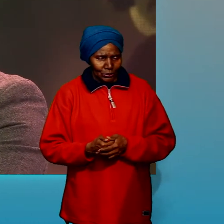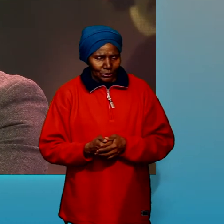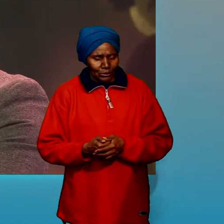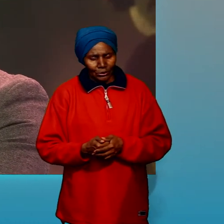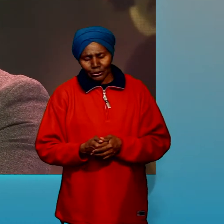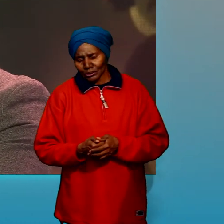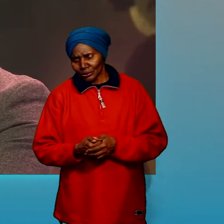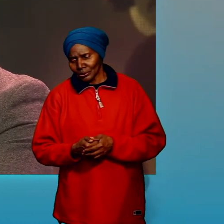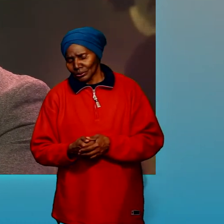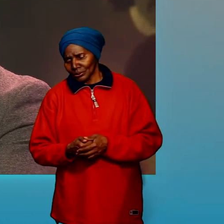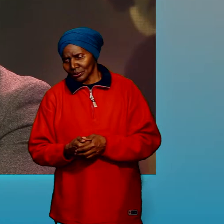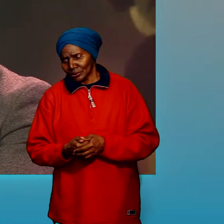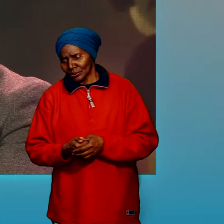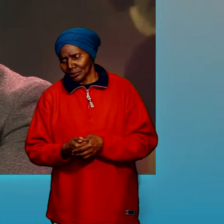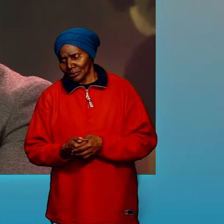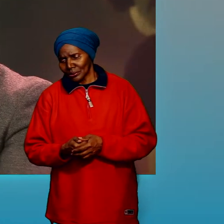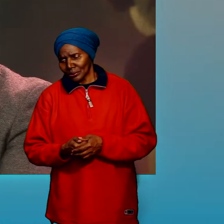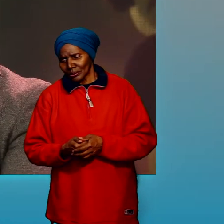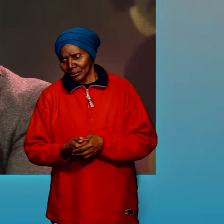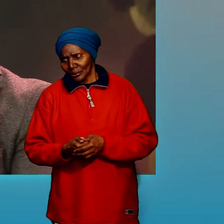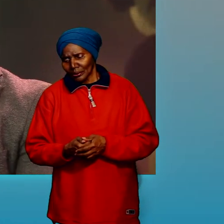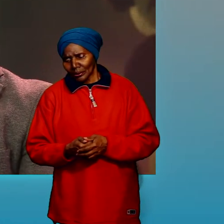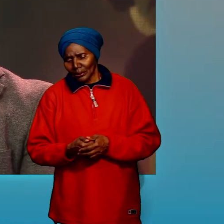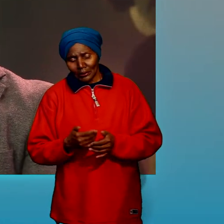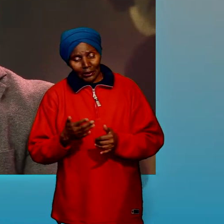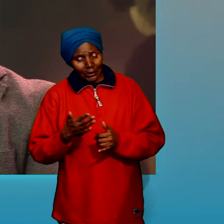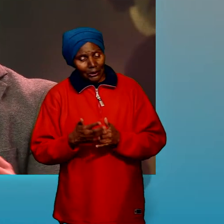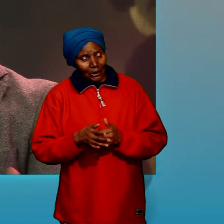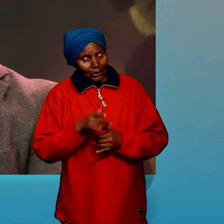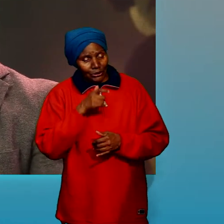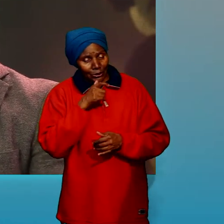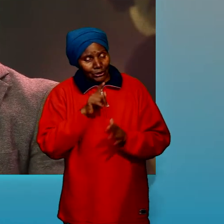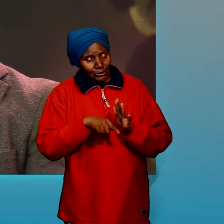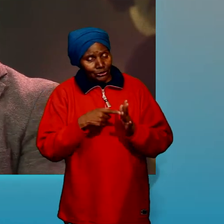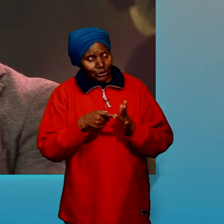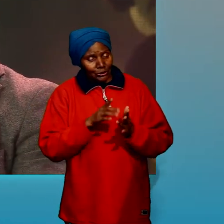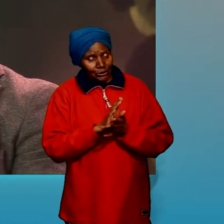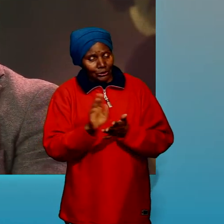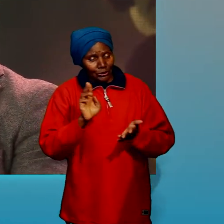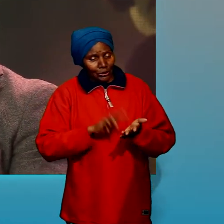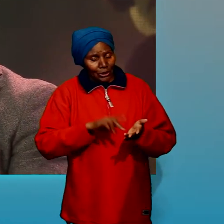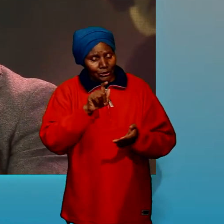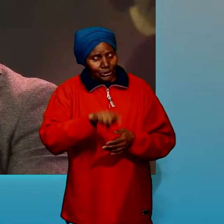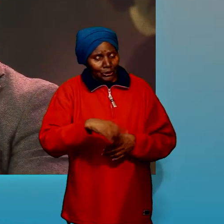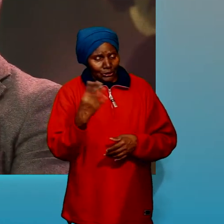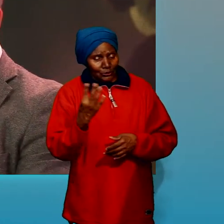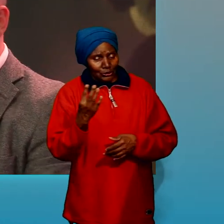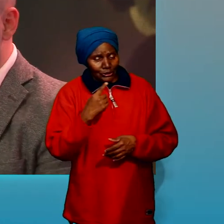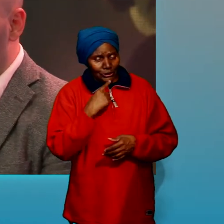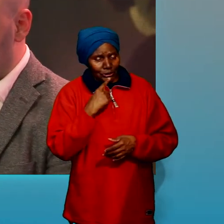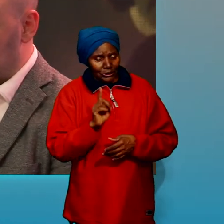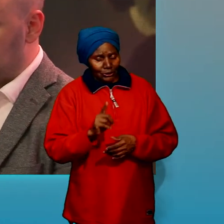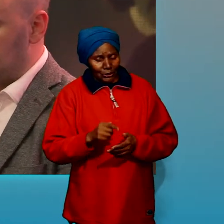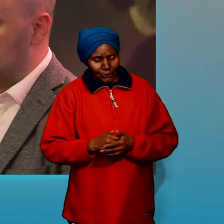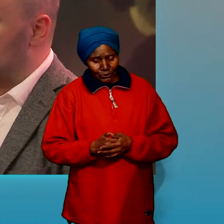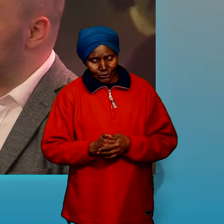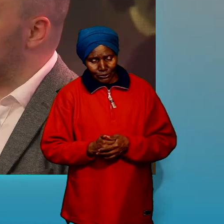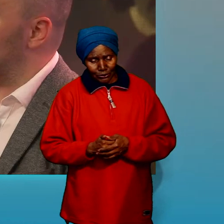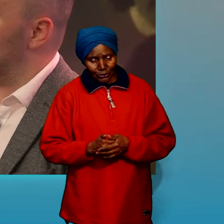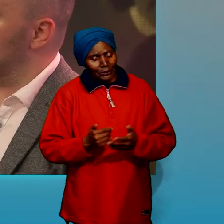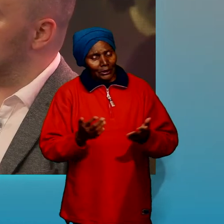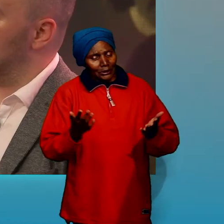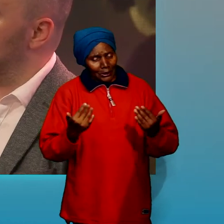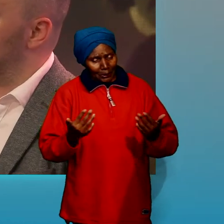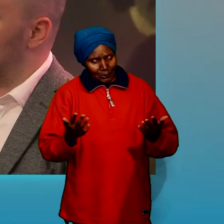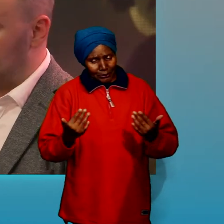turn to John 15, the last words of John 14 ring true. "Come